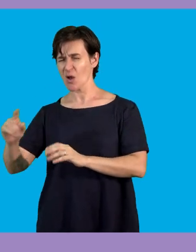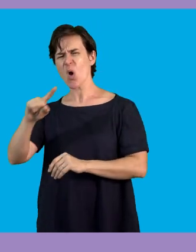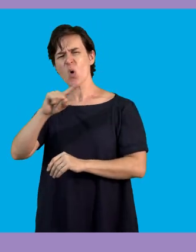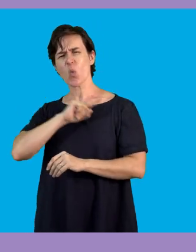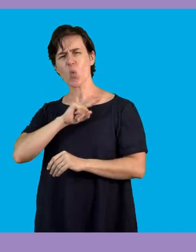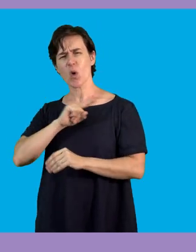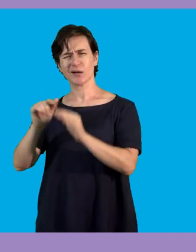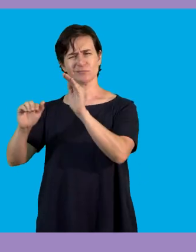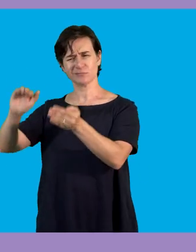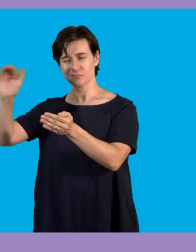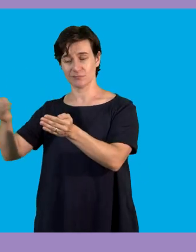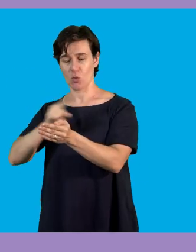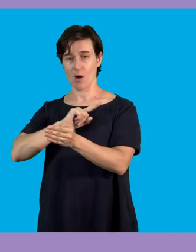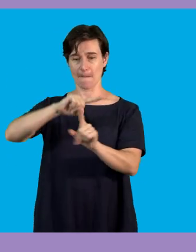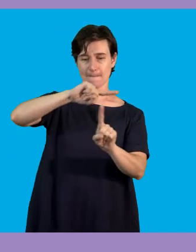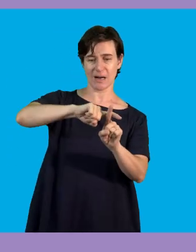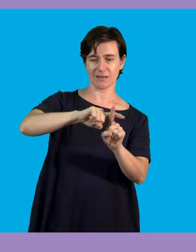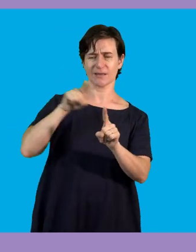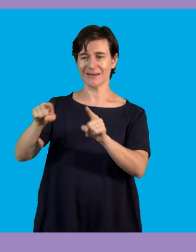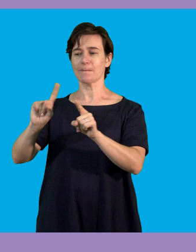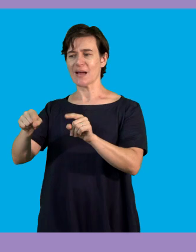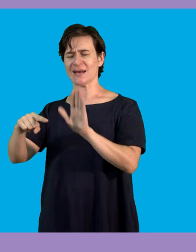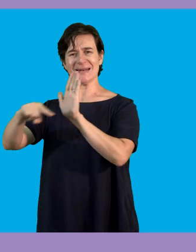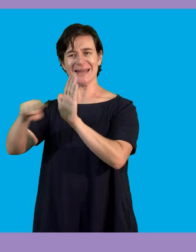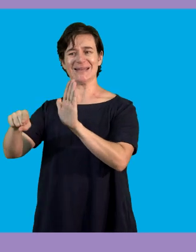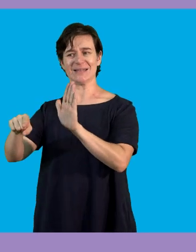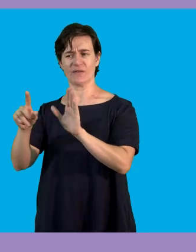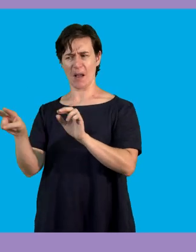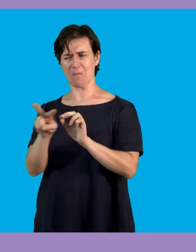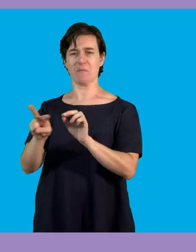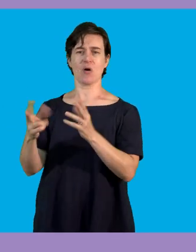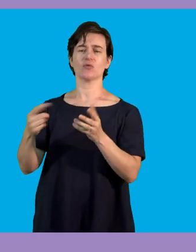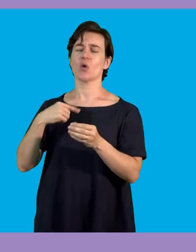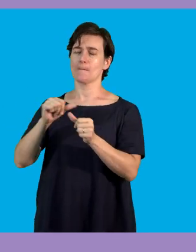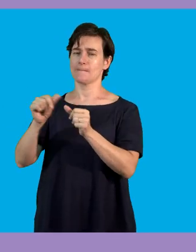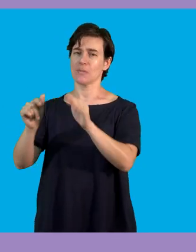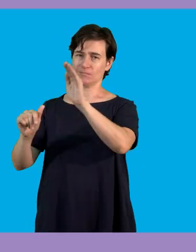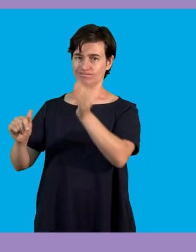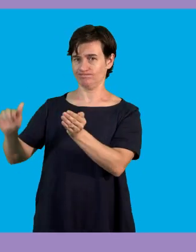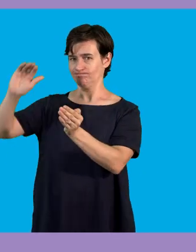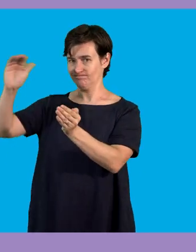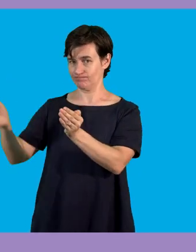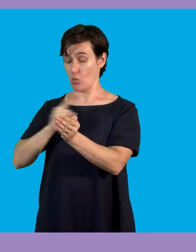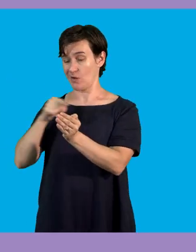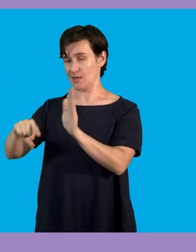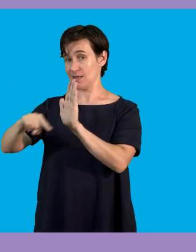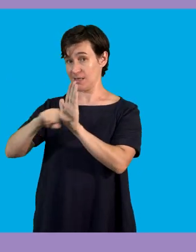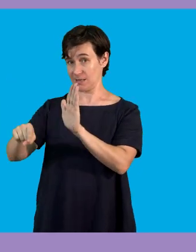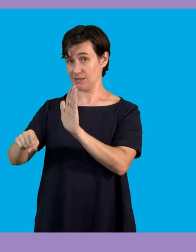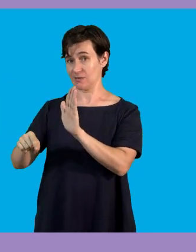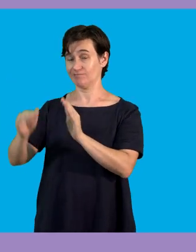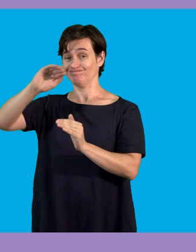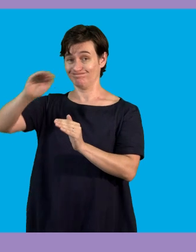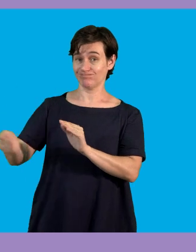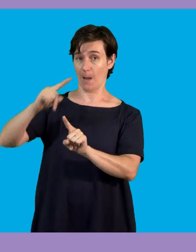6bc, because there are two signs there that need to be acknowledged, that we are adding a negative sign, and